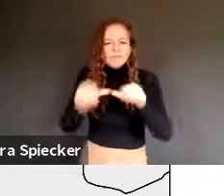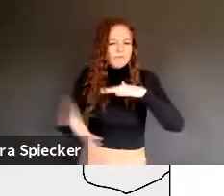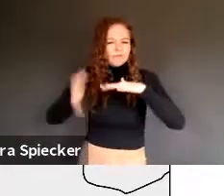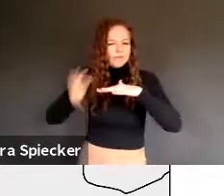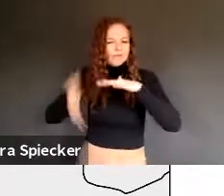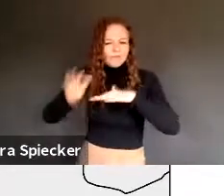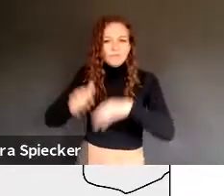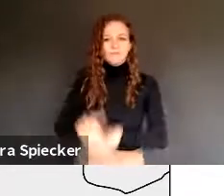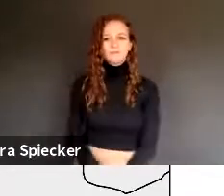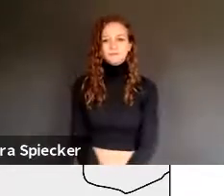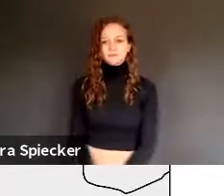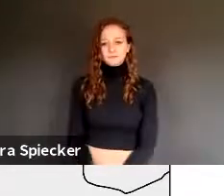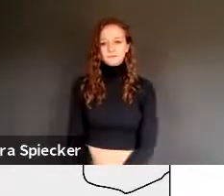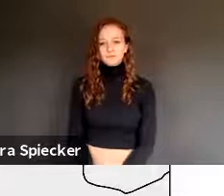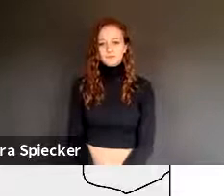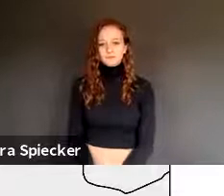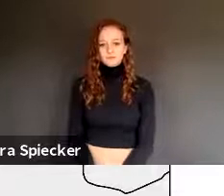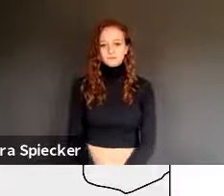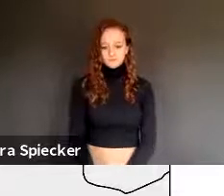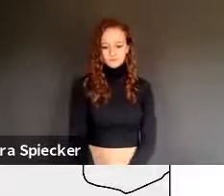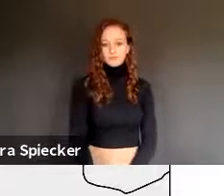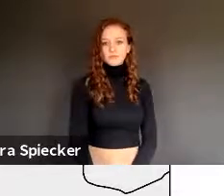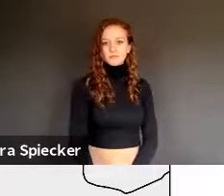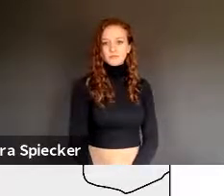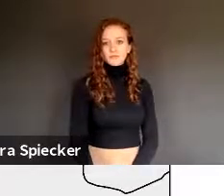more persistent upwelling in Southern Oregon.